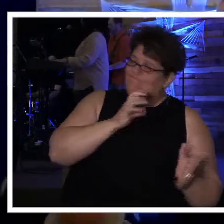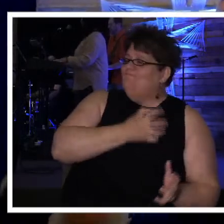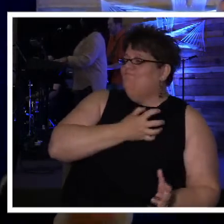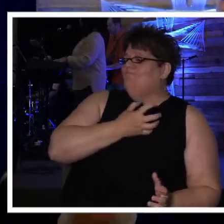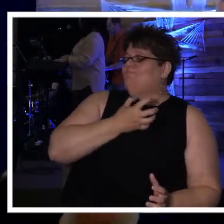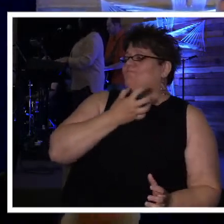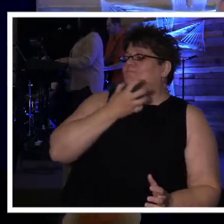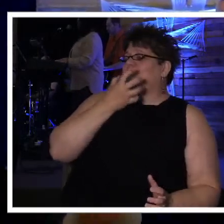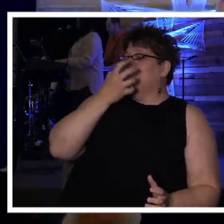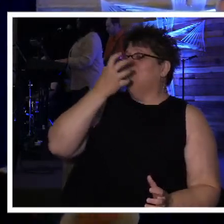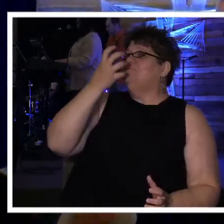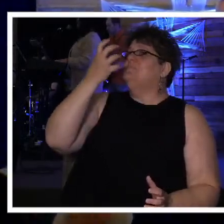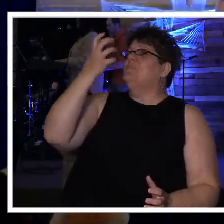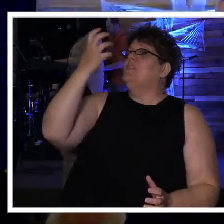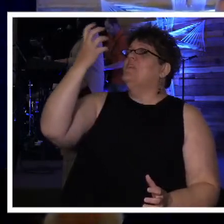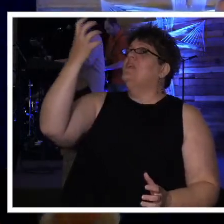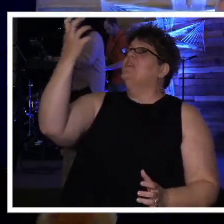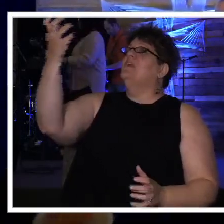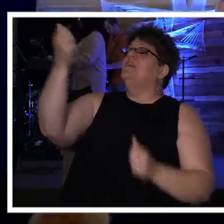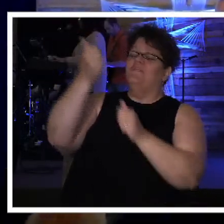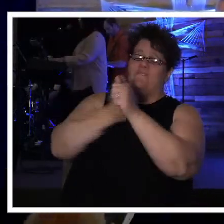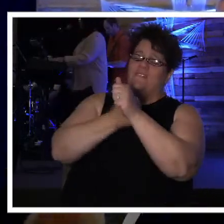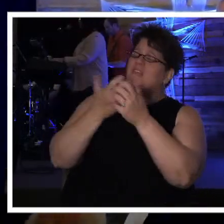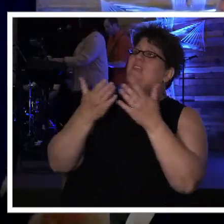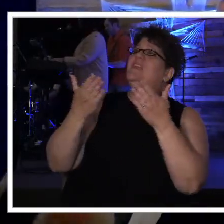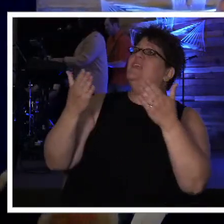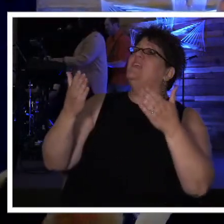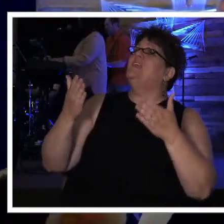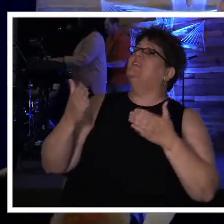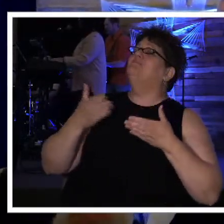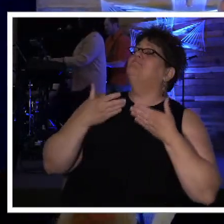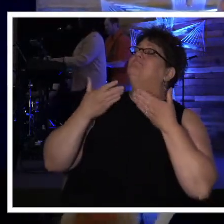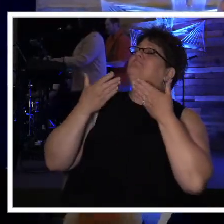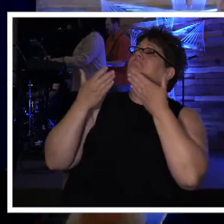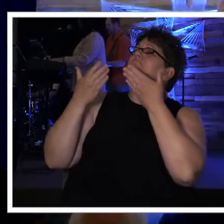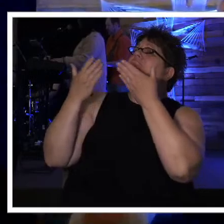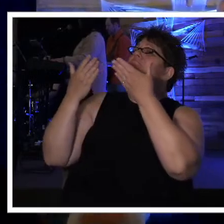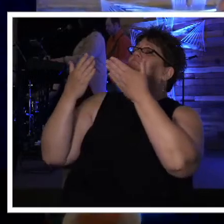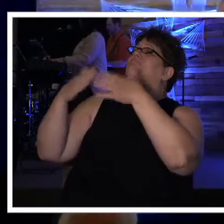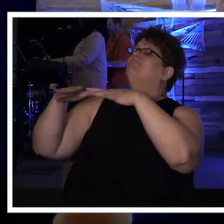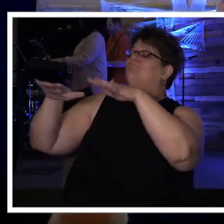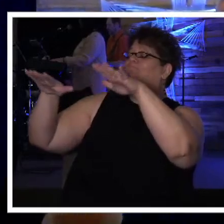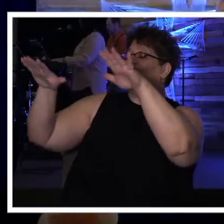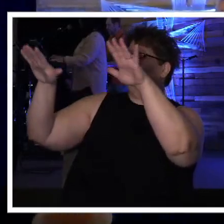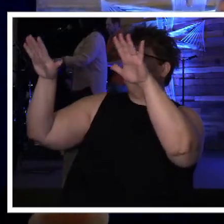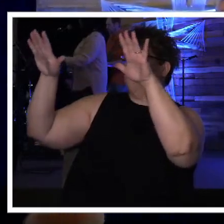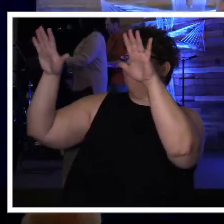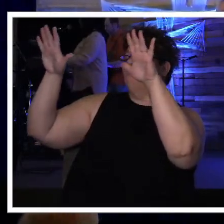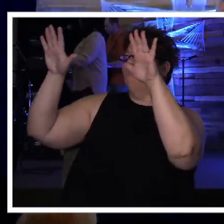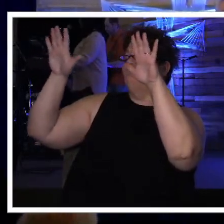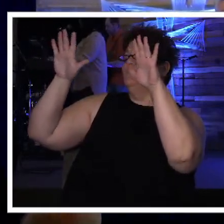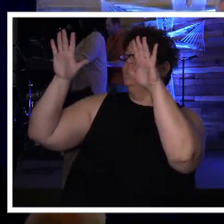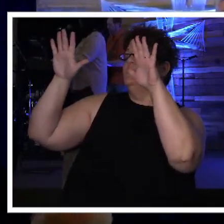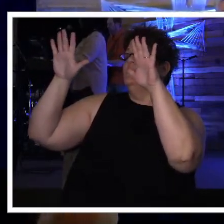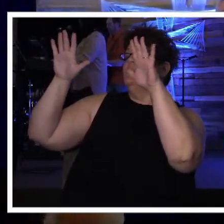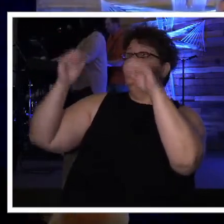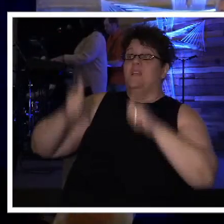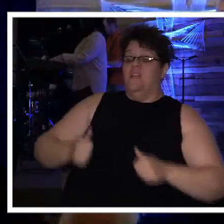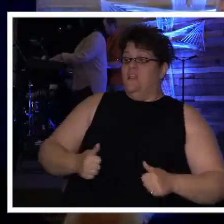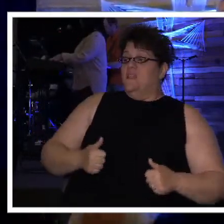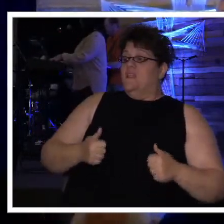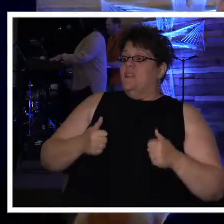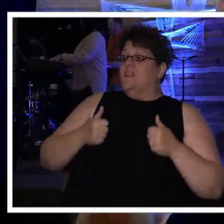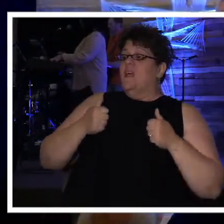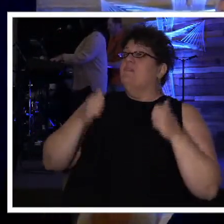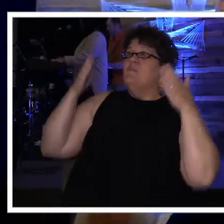I will give you every piece. Sing that again as a prayer. Narrow